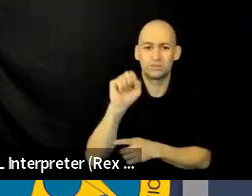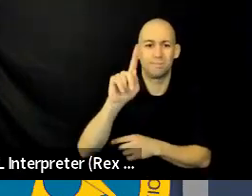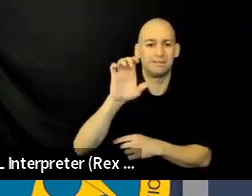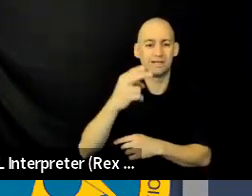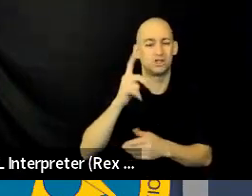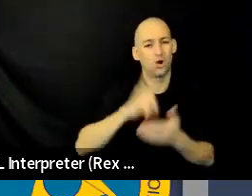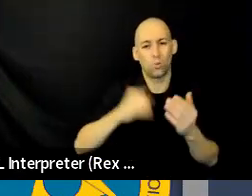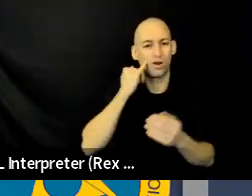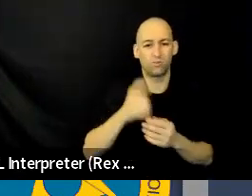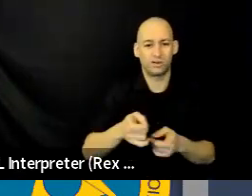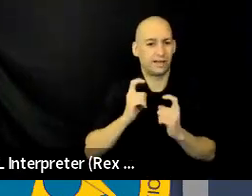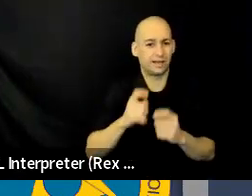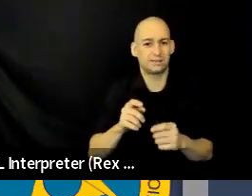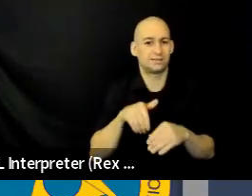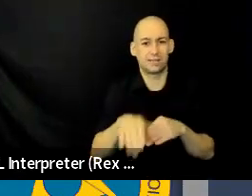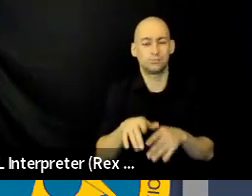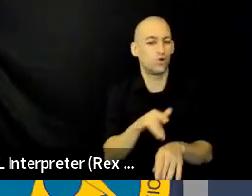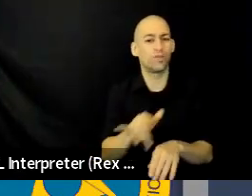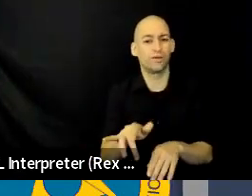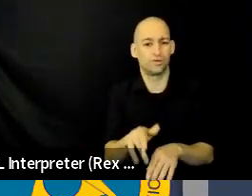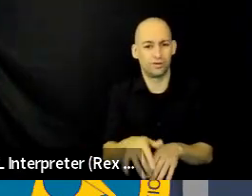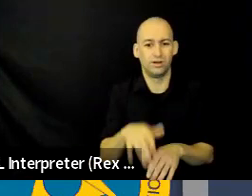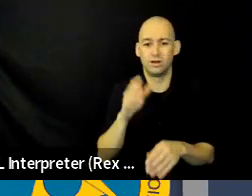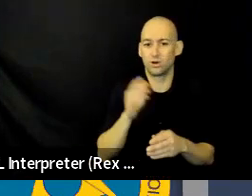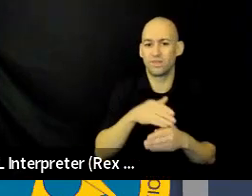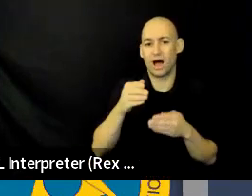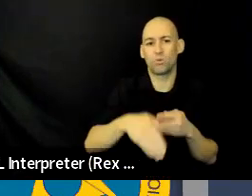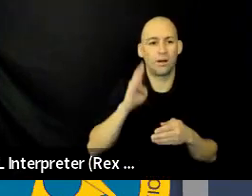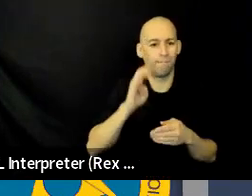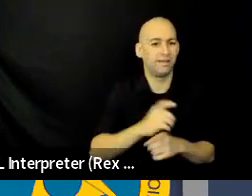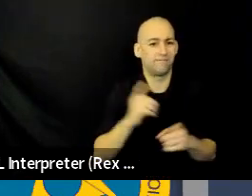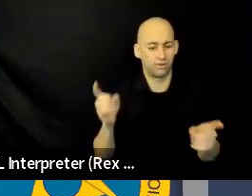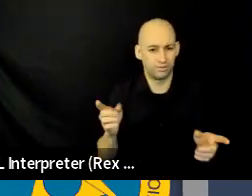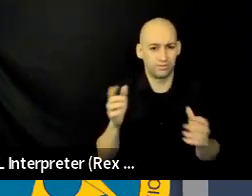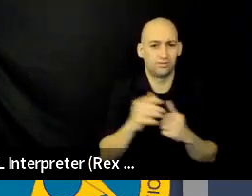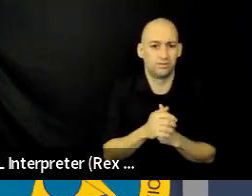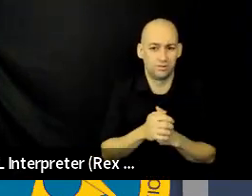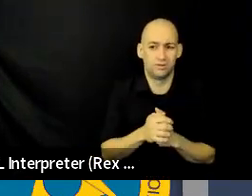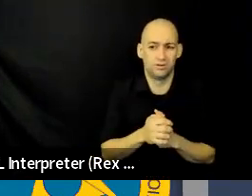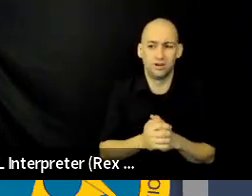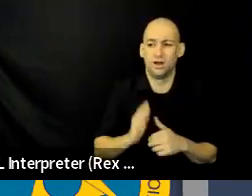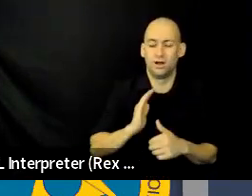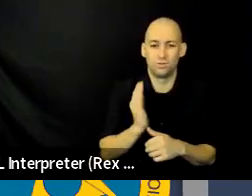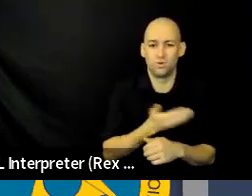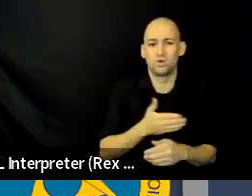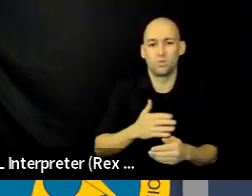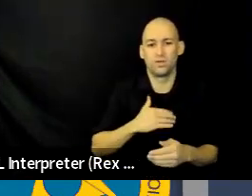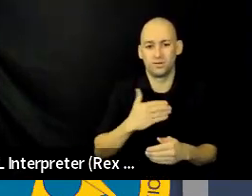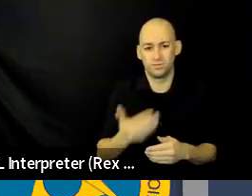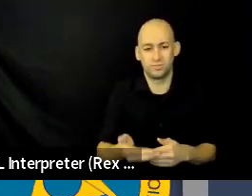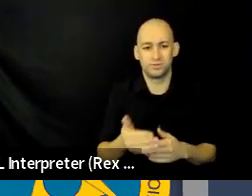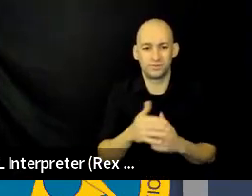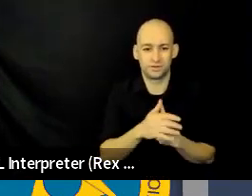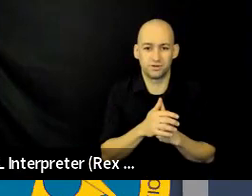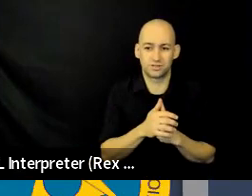taken some of those steps earlier, and could the outcome be different? And so I think we're willing to work